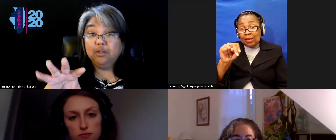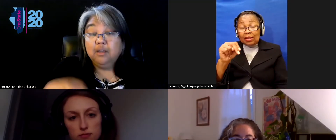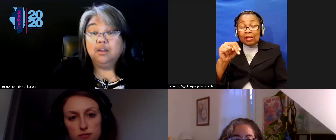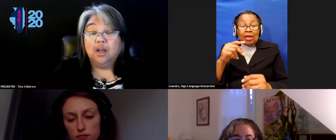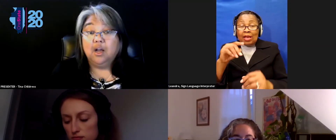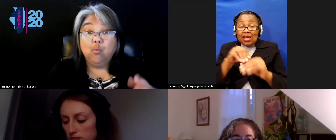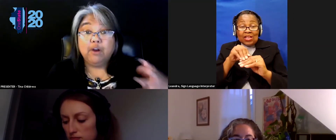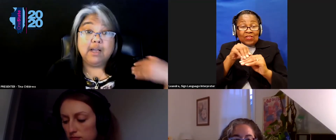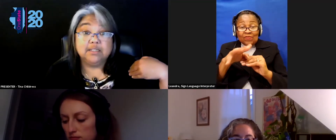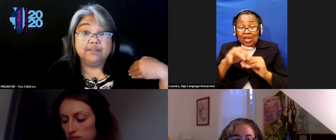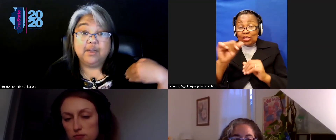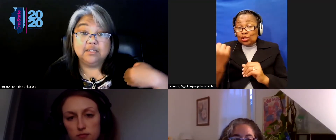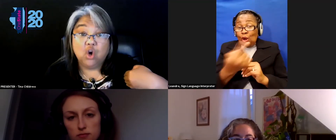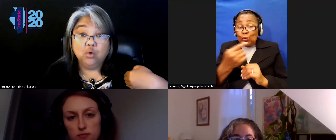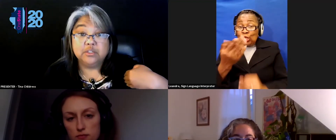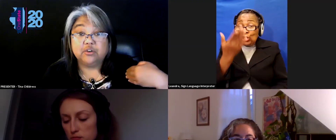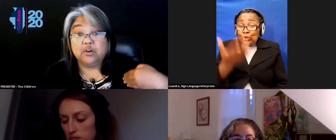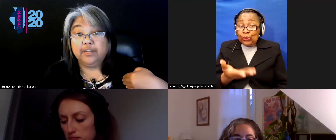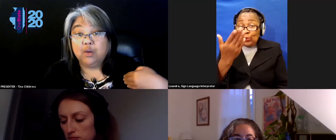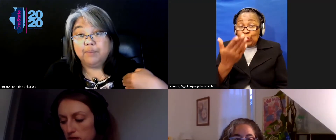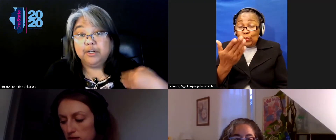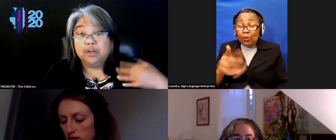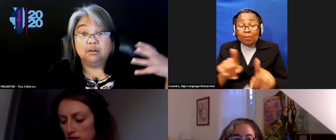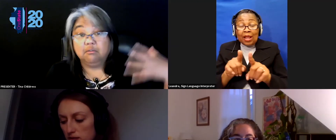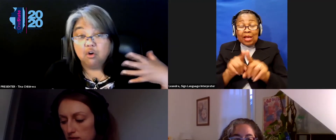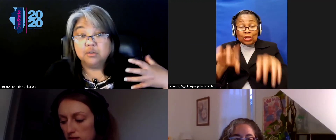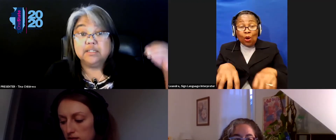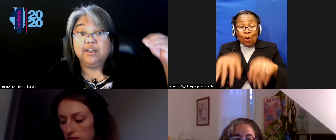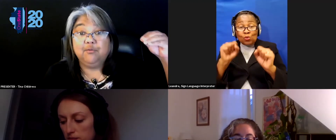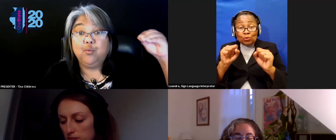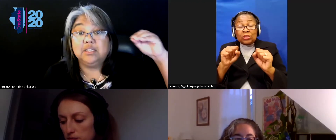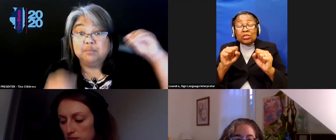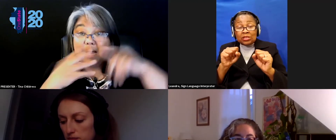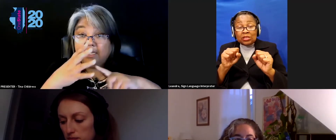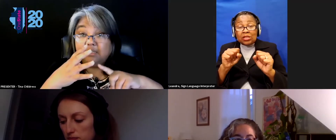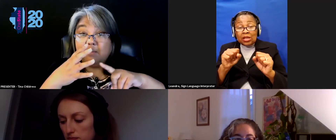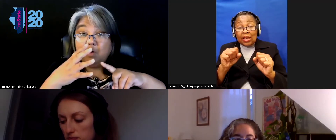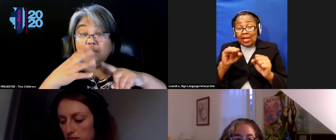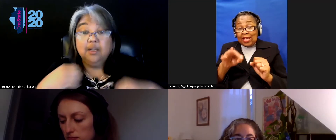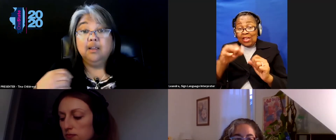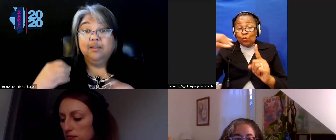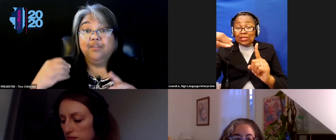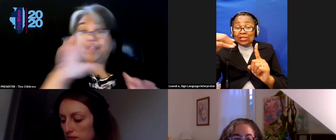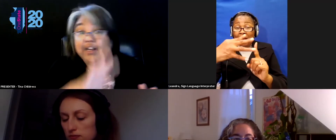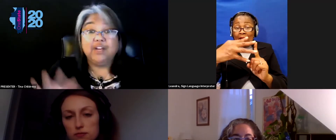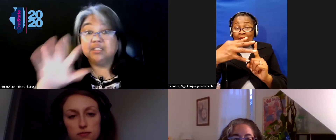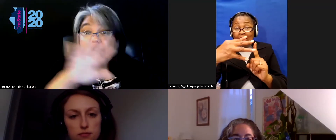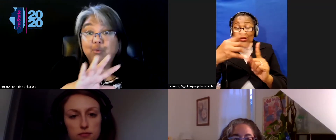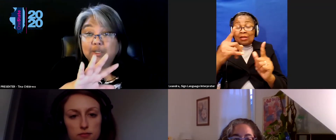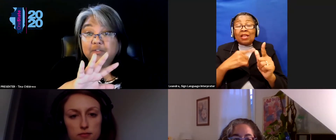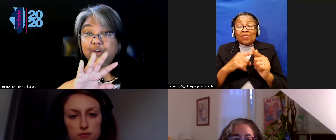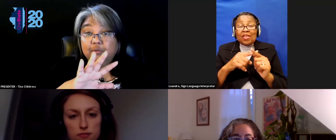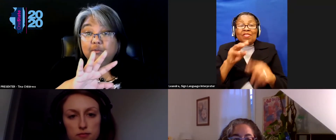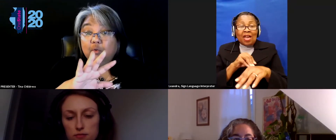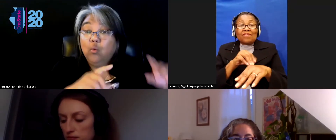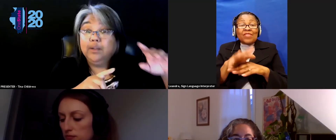you. Whereas as a host or like a webinar host, if we spotlight someone, then that affects